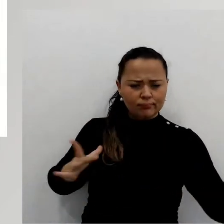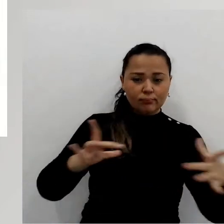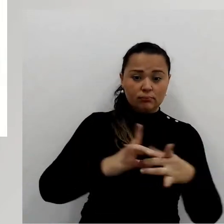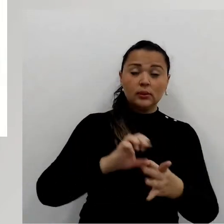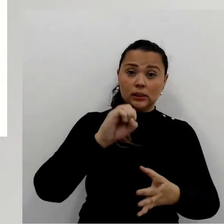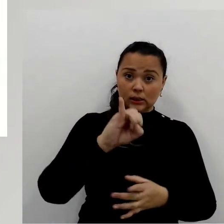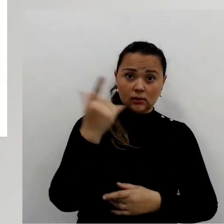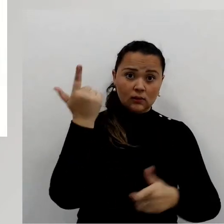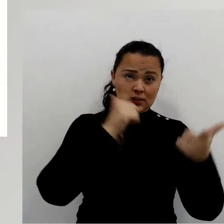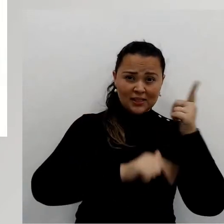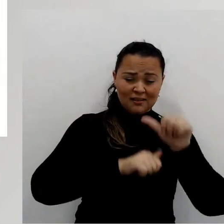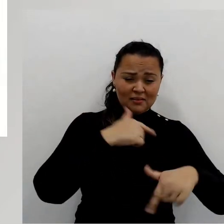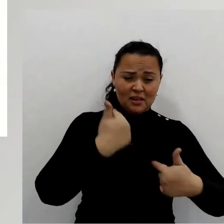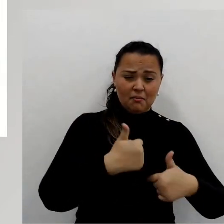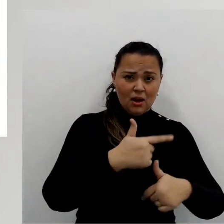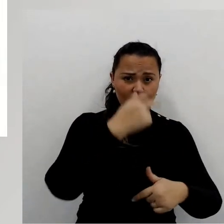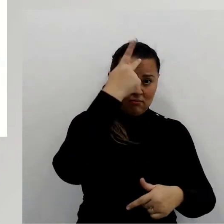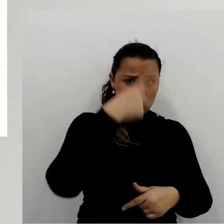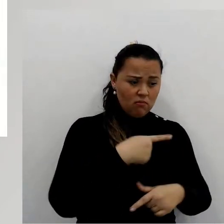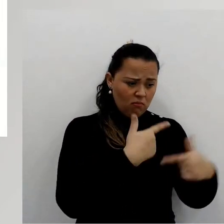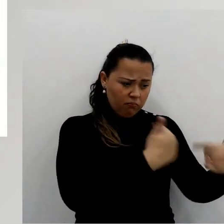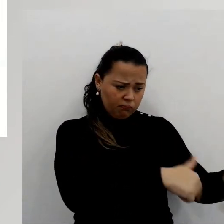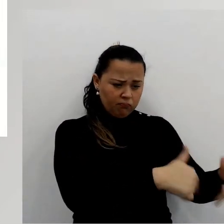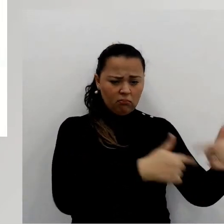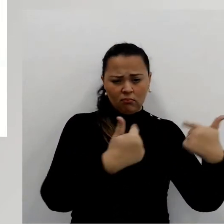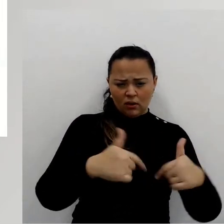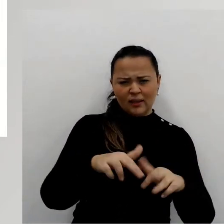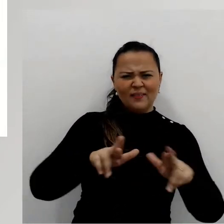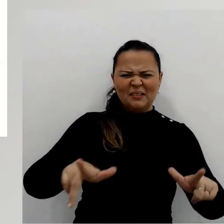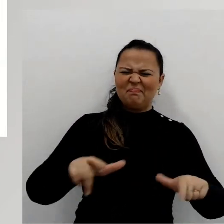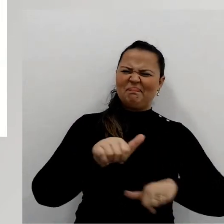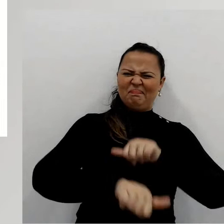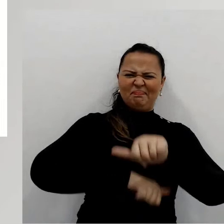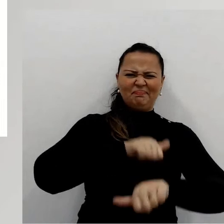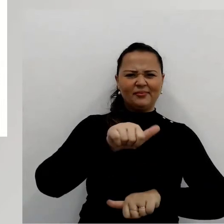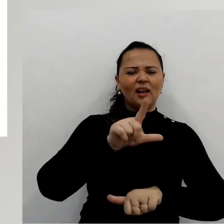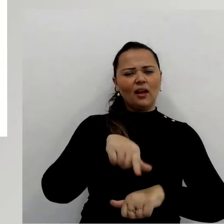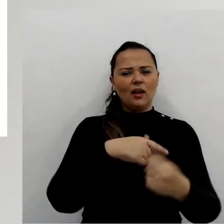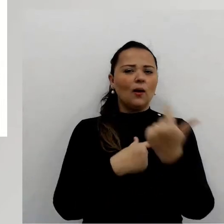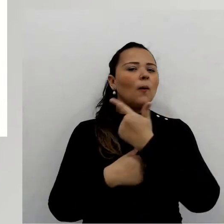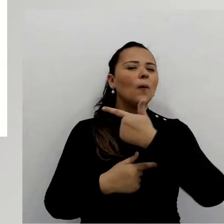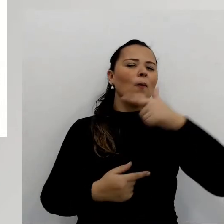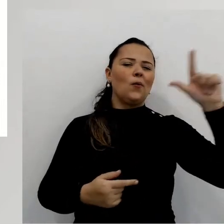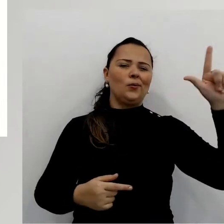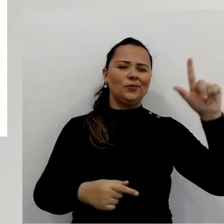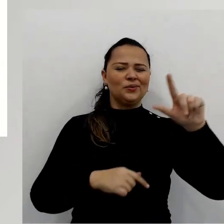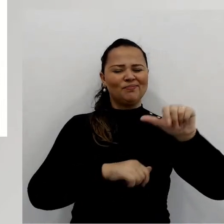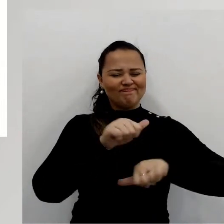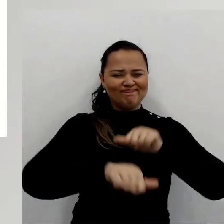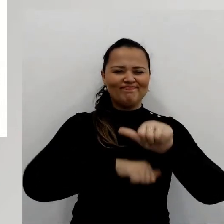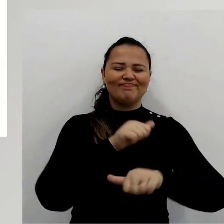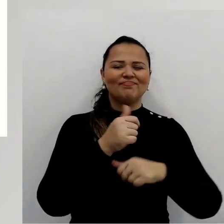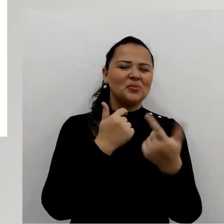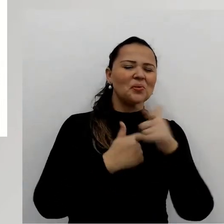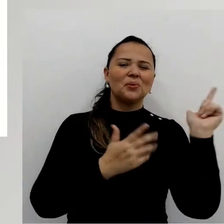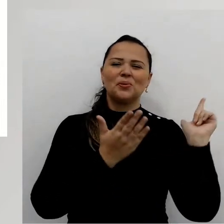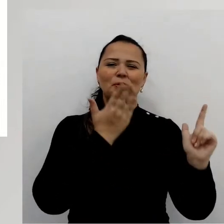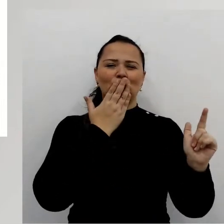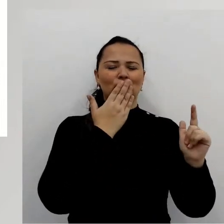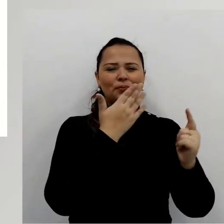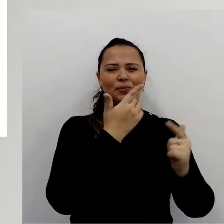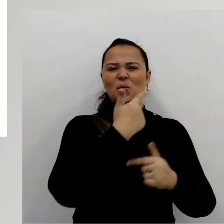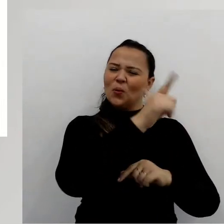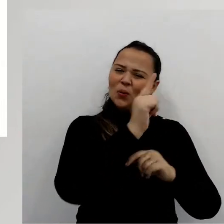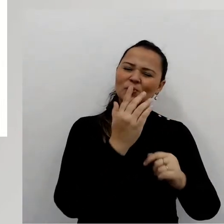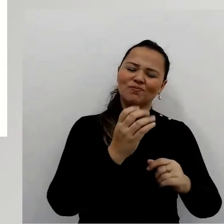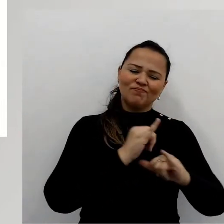then variable data is another data stream. So you could have 4 data streams. Usually you'll only have 3, but you couldn't